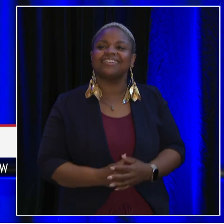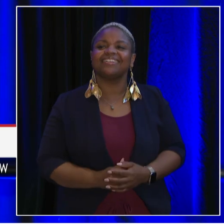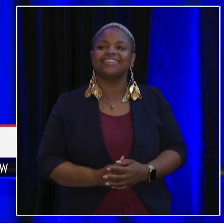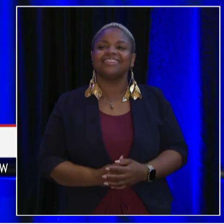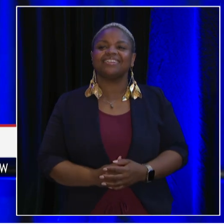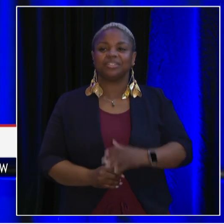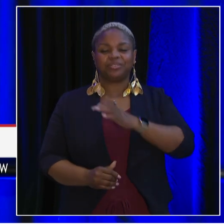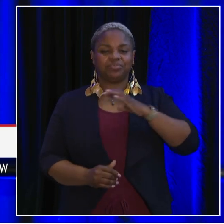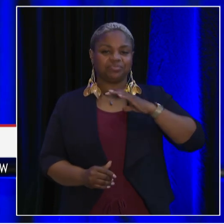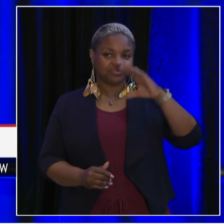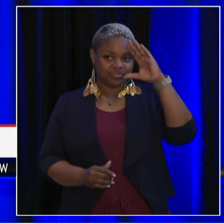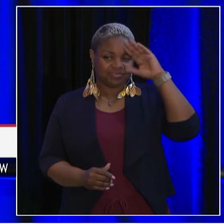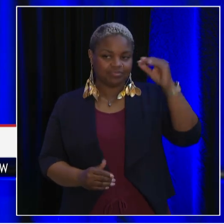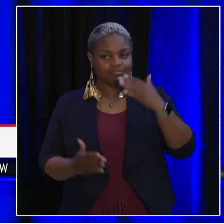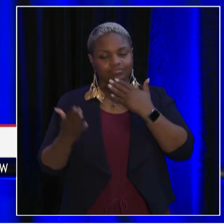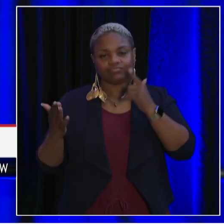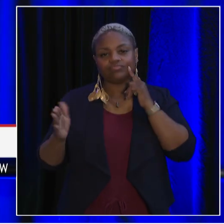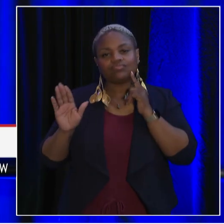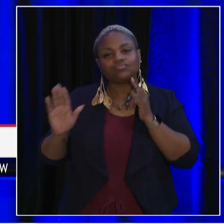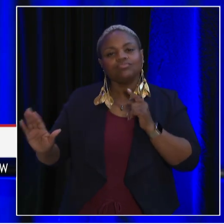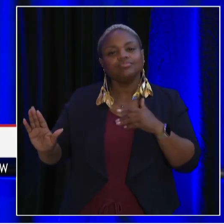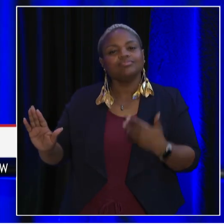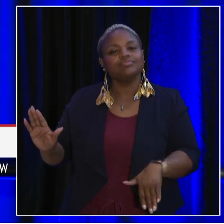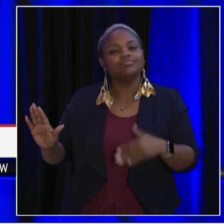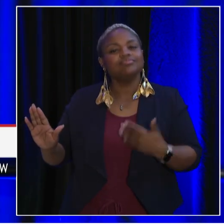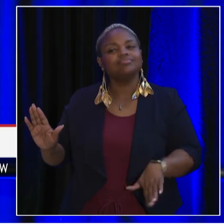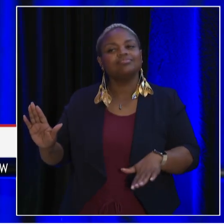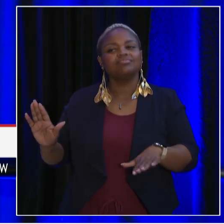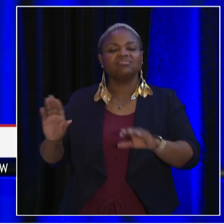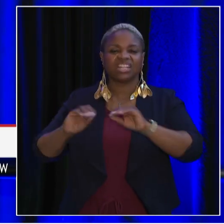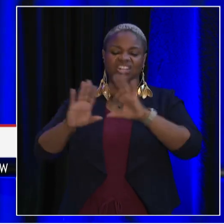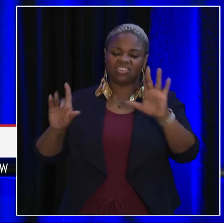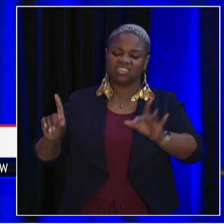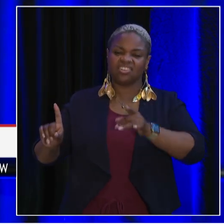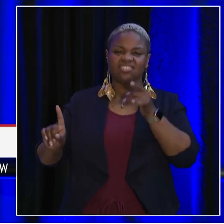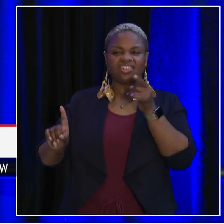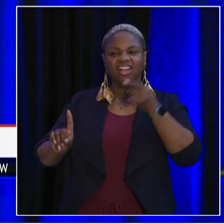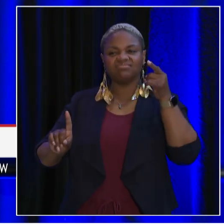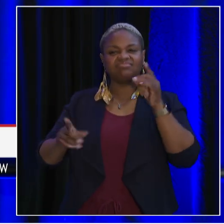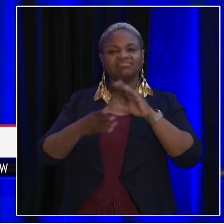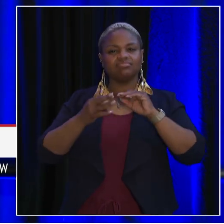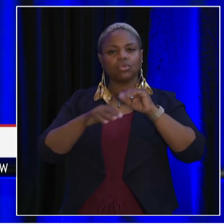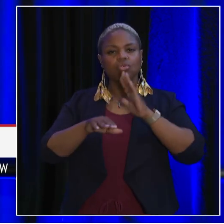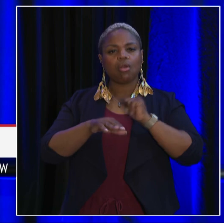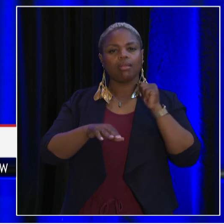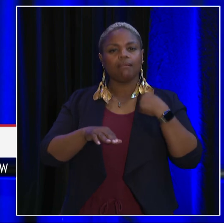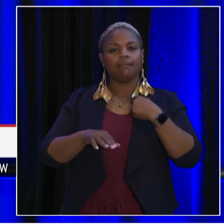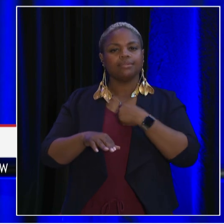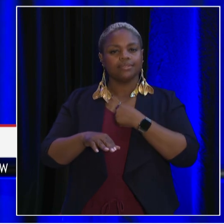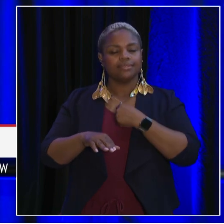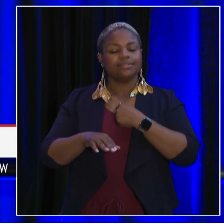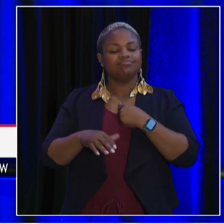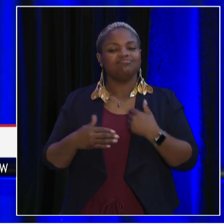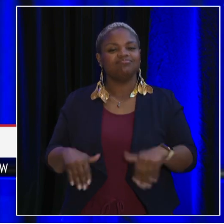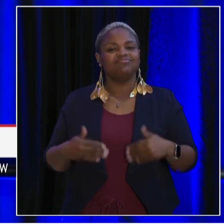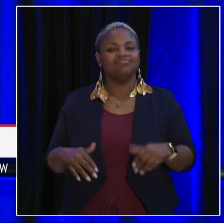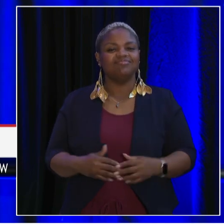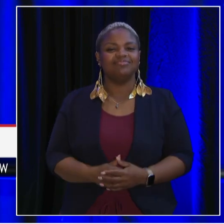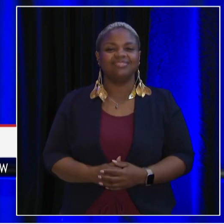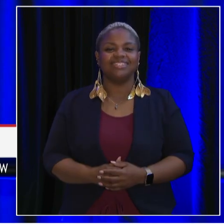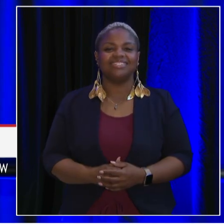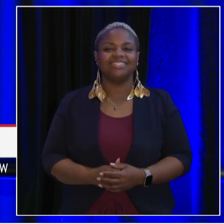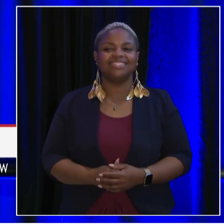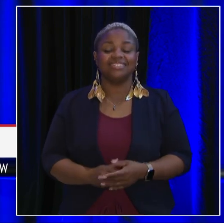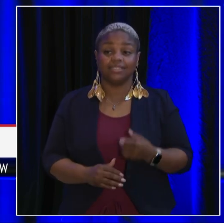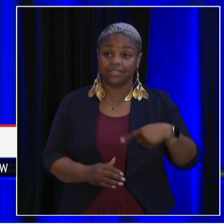your poignant remarks. He was so clear, issued a charge to all of us. I think I can speak for everyone in this